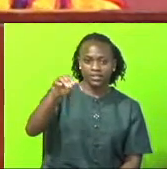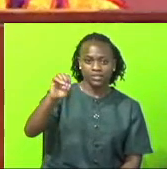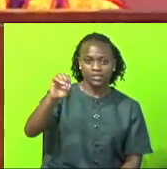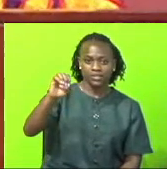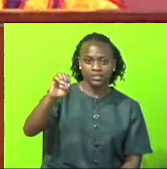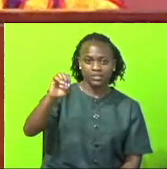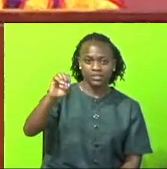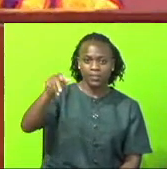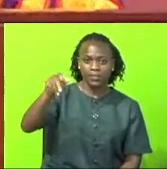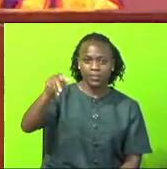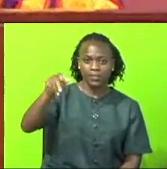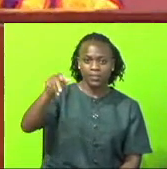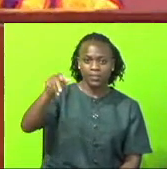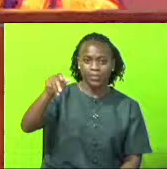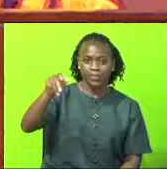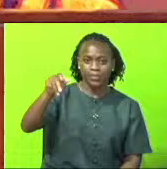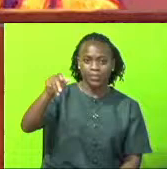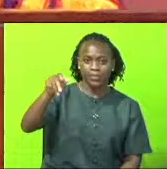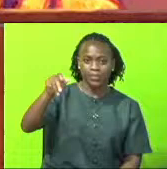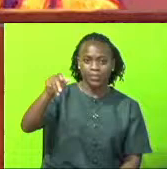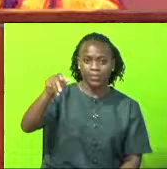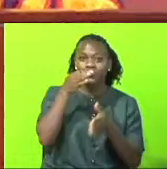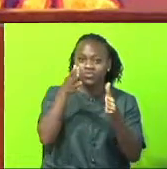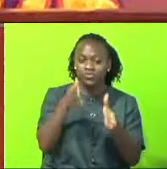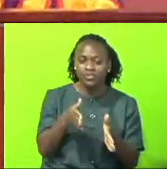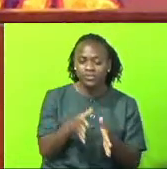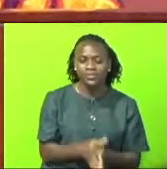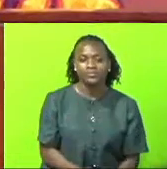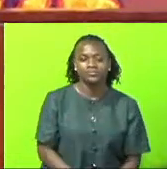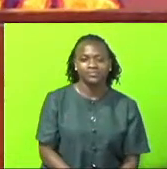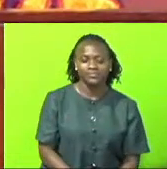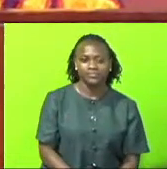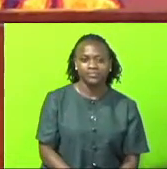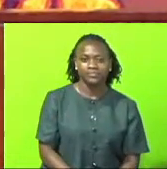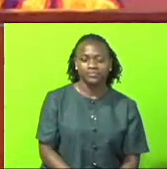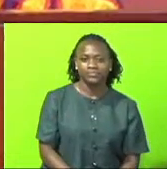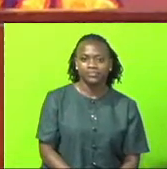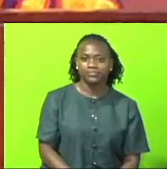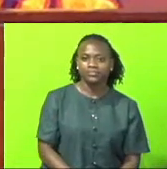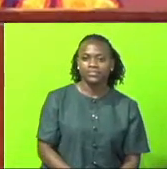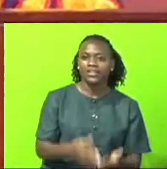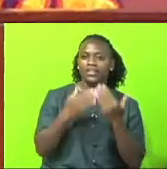father. Speaker, thank you for the opportunity to